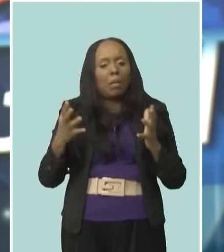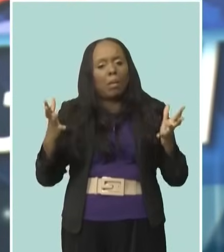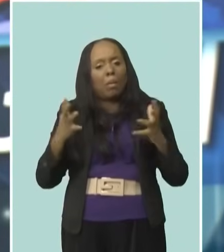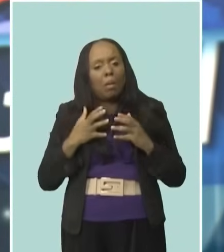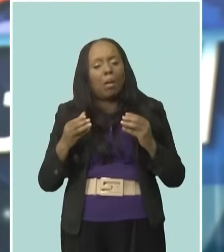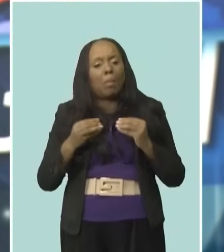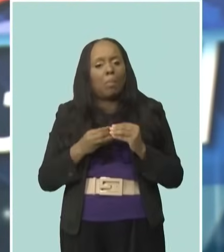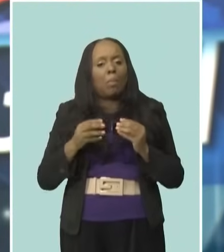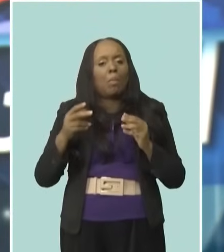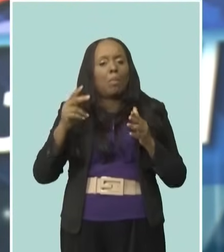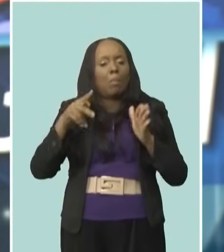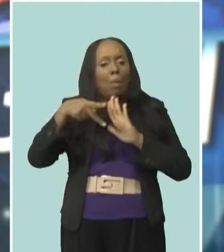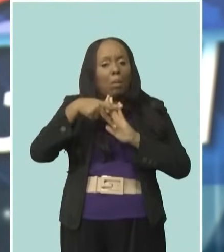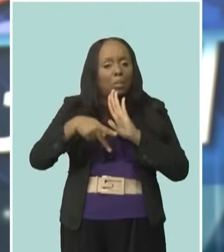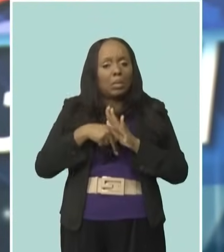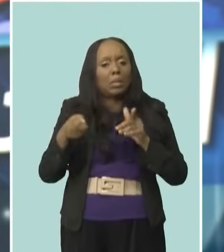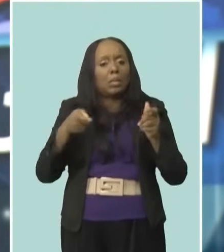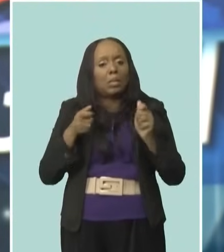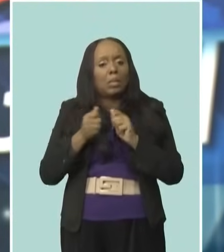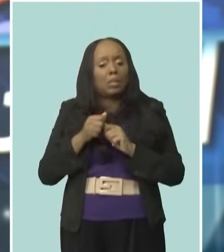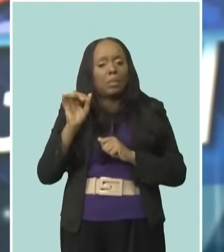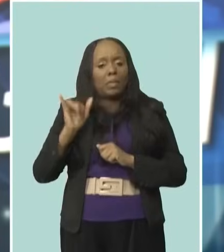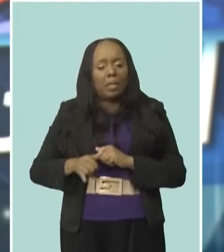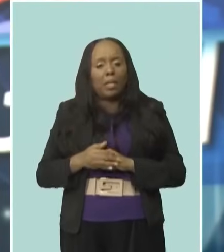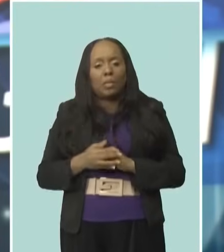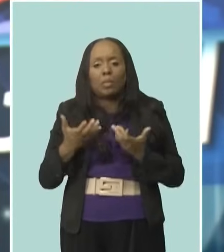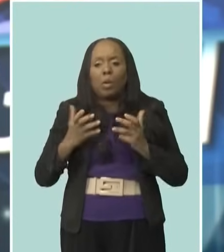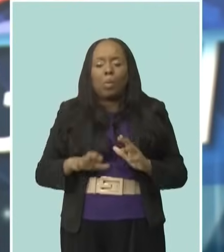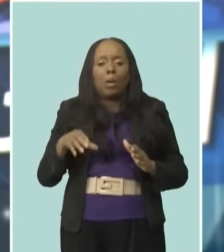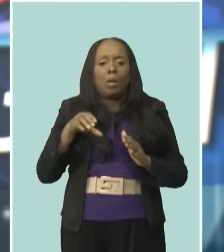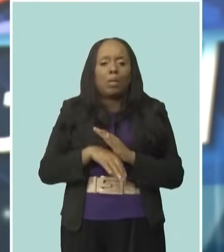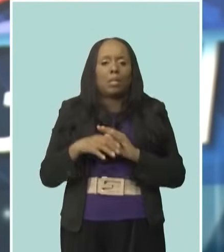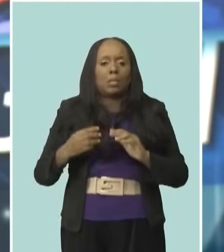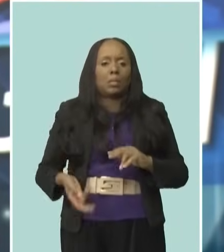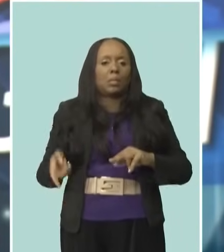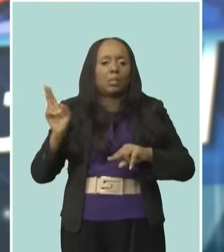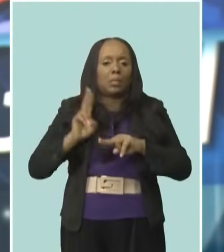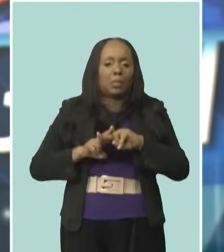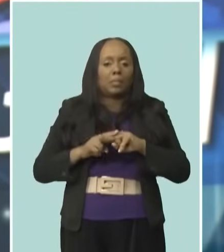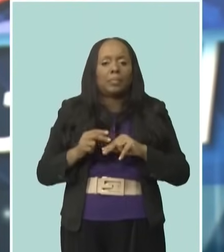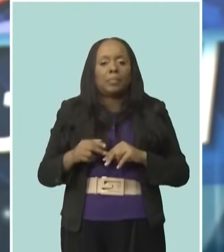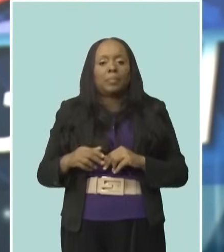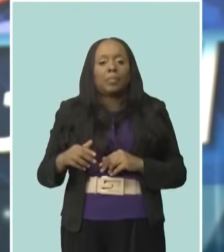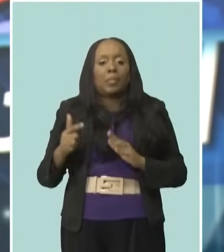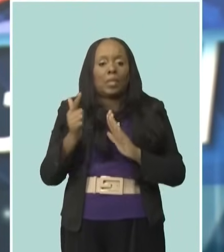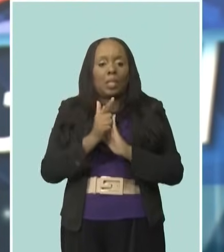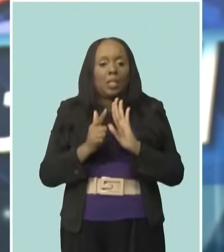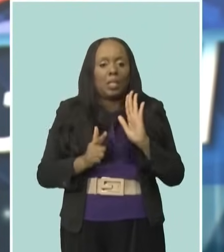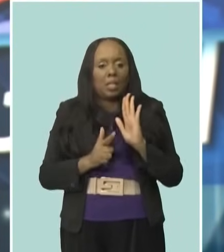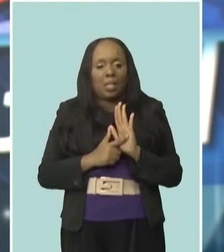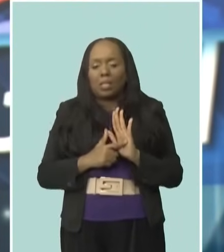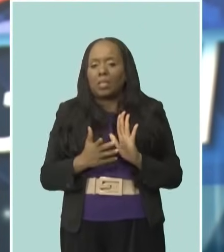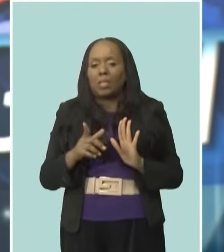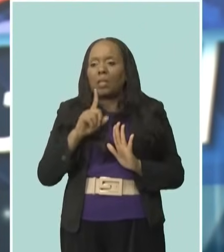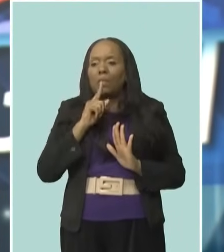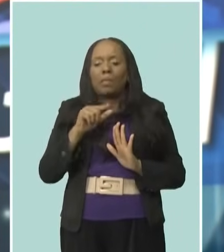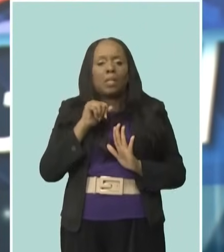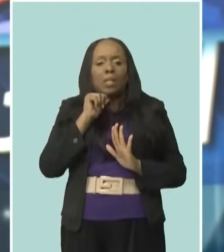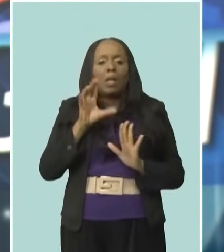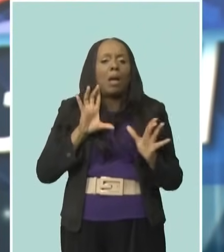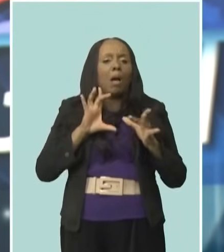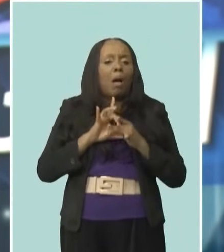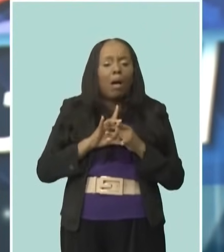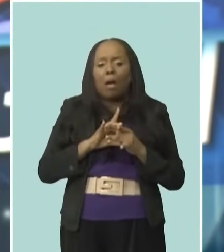want more frontal policies that will tackle the escalating situation. He suggests the legislation is out of touch and should